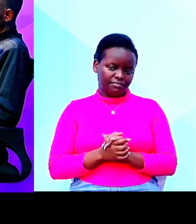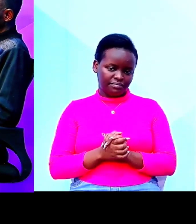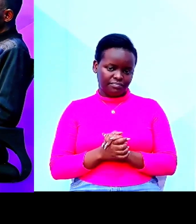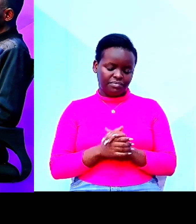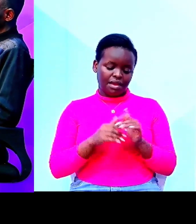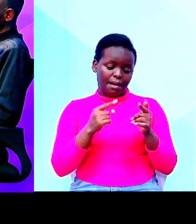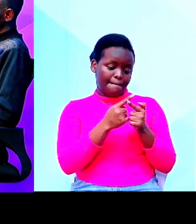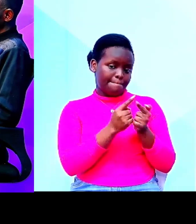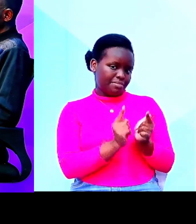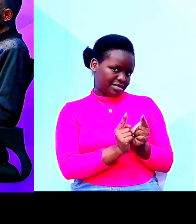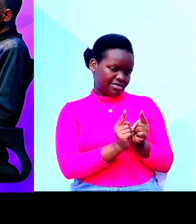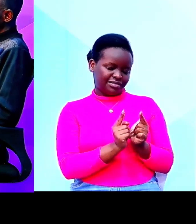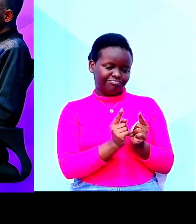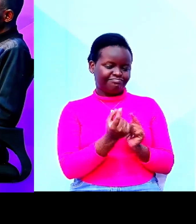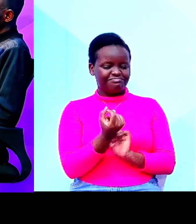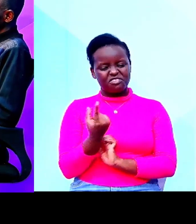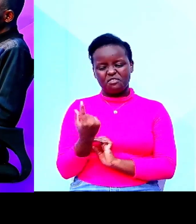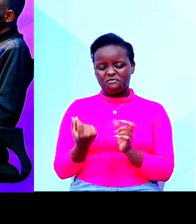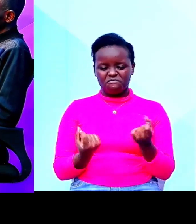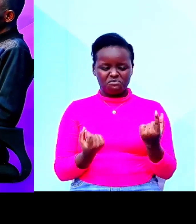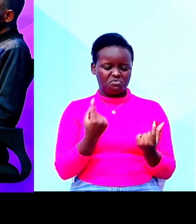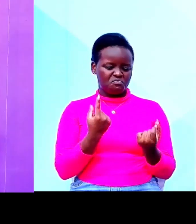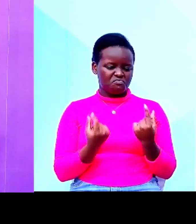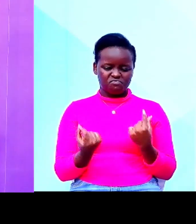Except for few